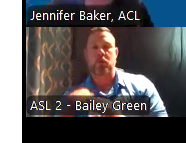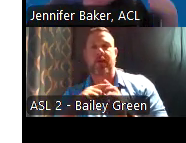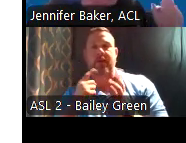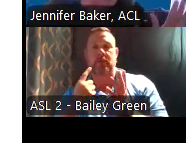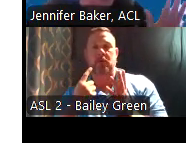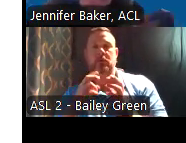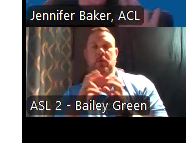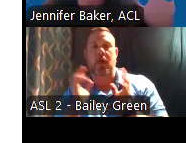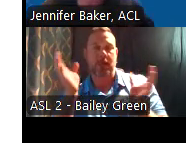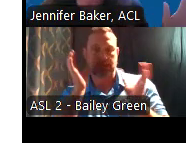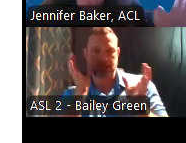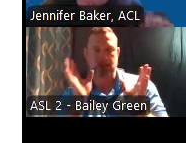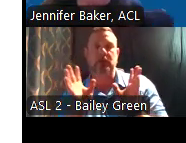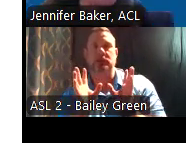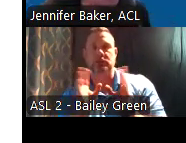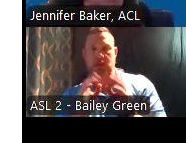or a listening session,